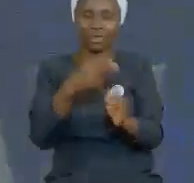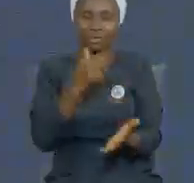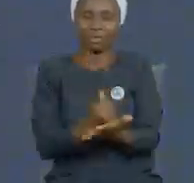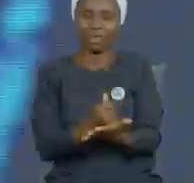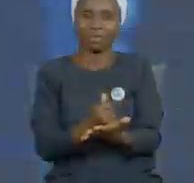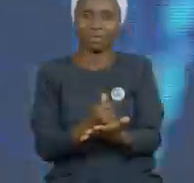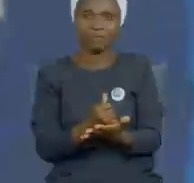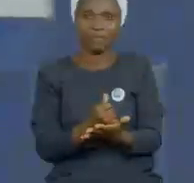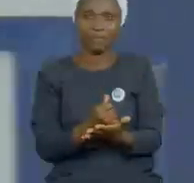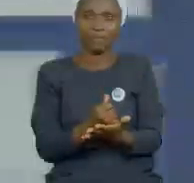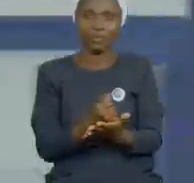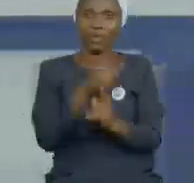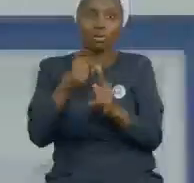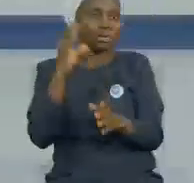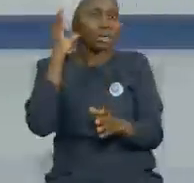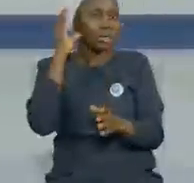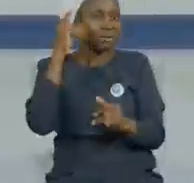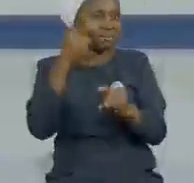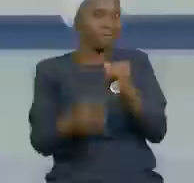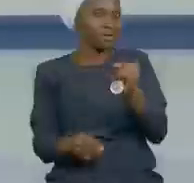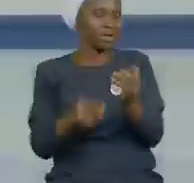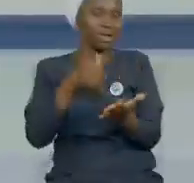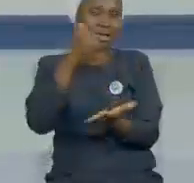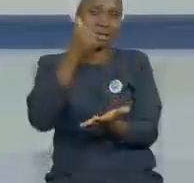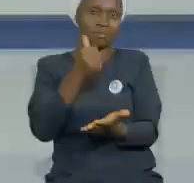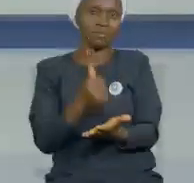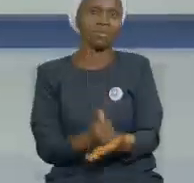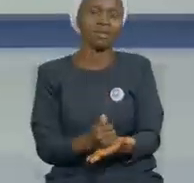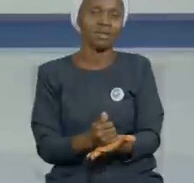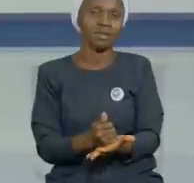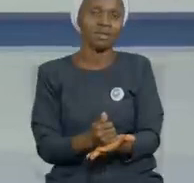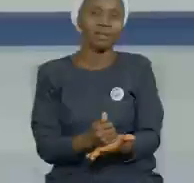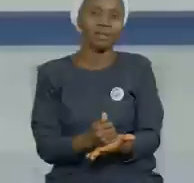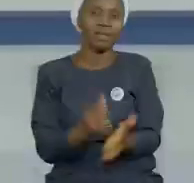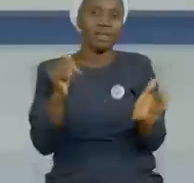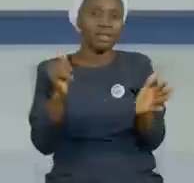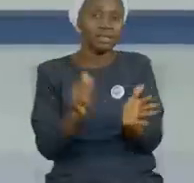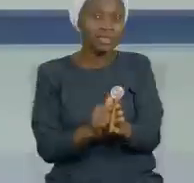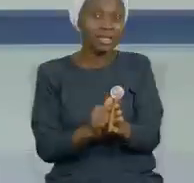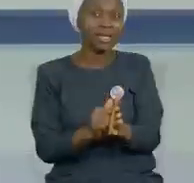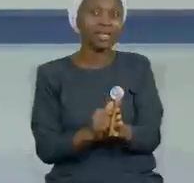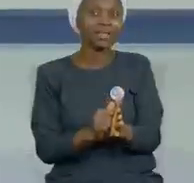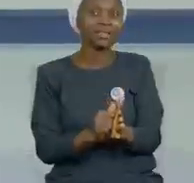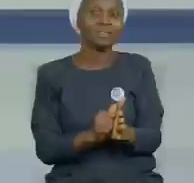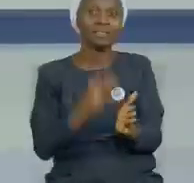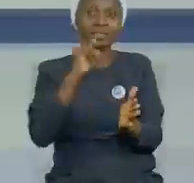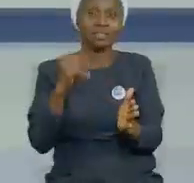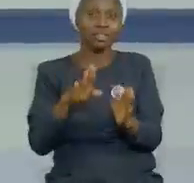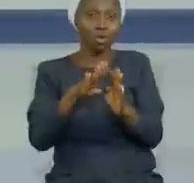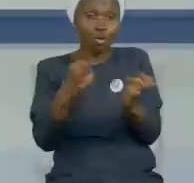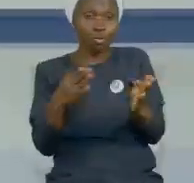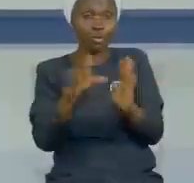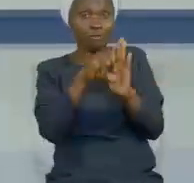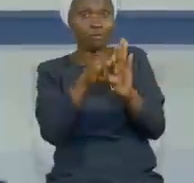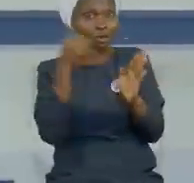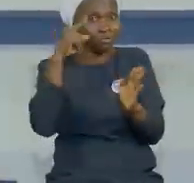there. When you hear the final amen, that's the opening of the door for you to just stretch out your